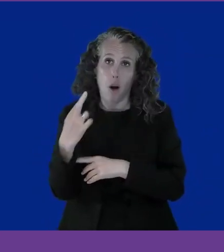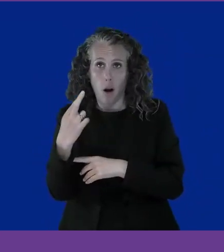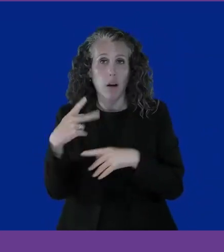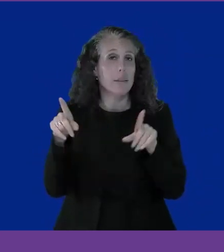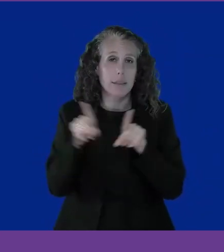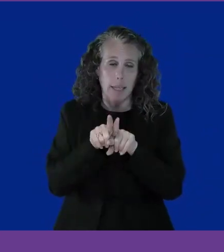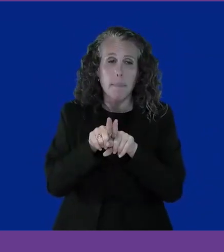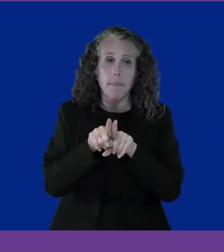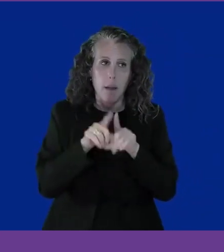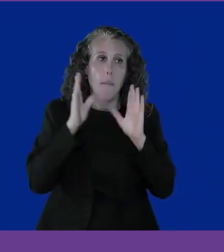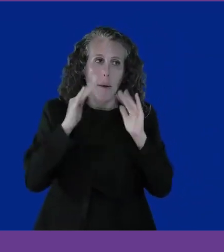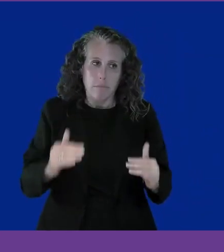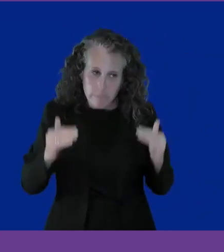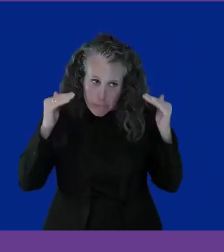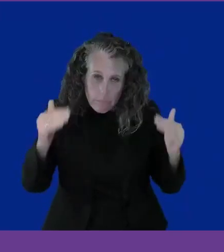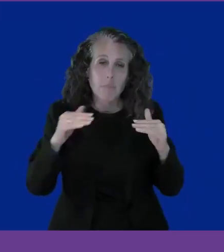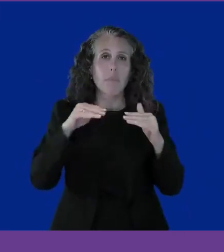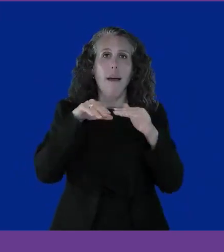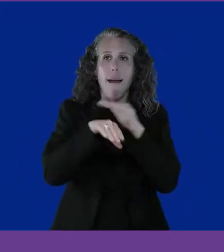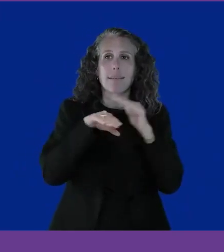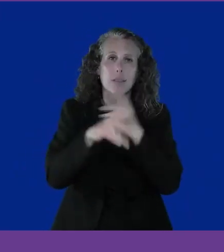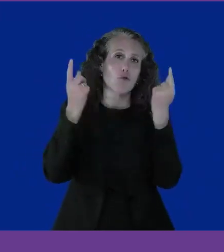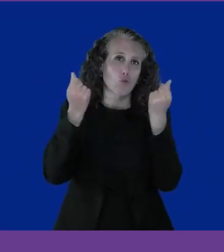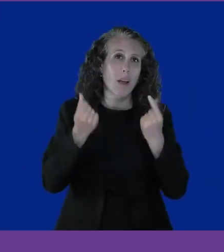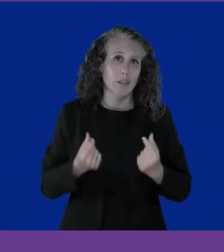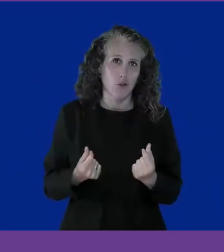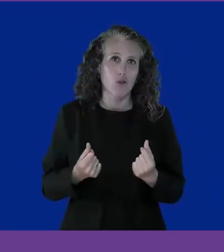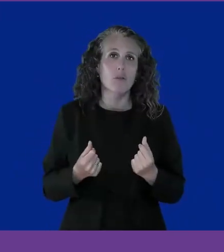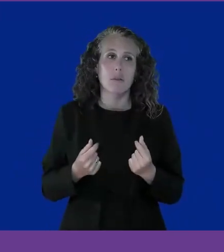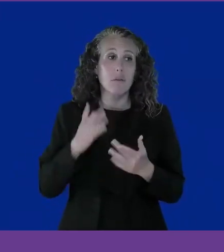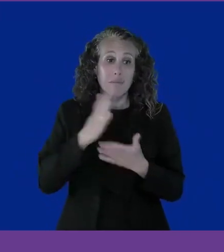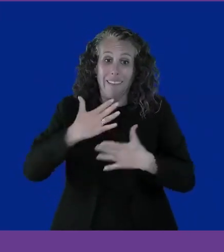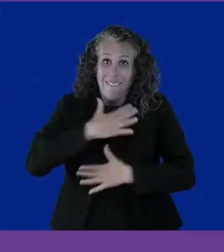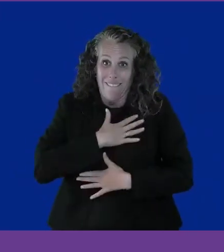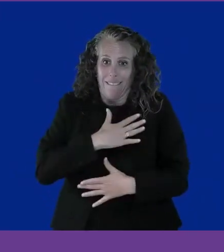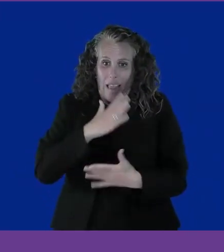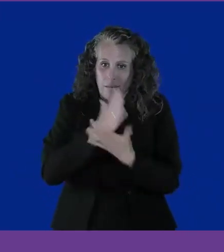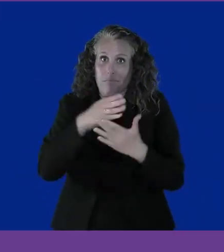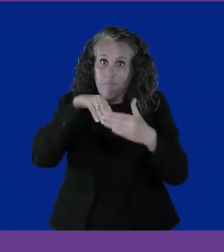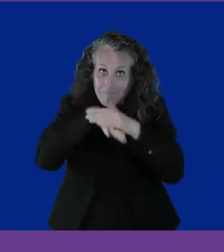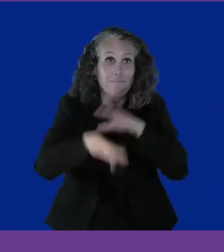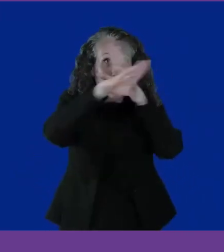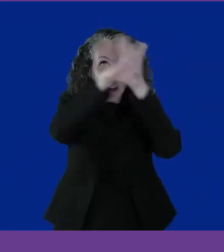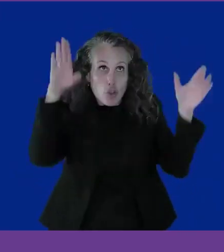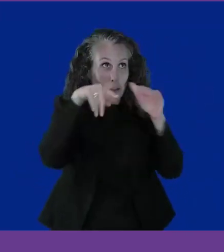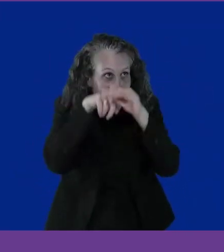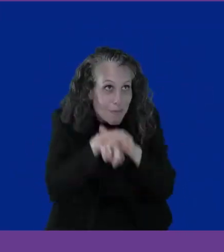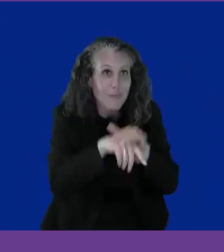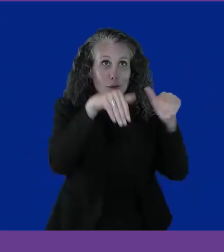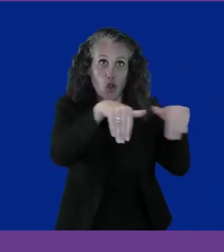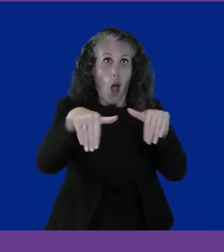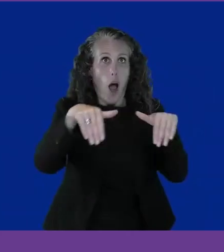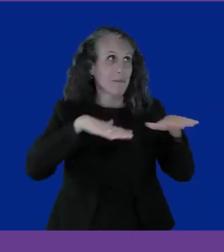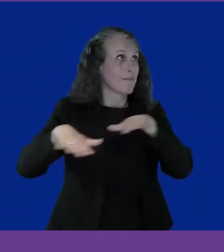to improve access to cash, including in physical shops, in retailers, the possibility